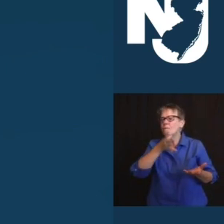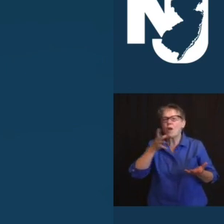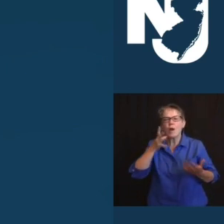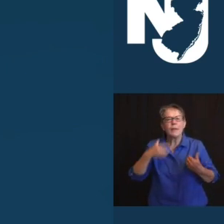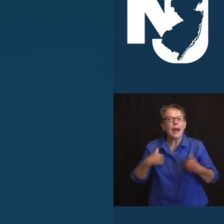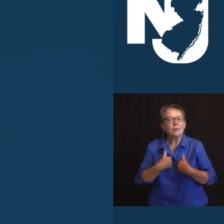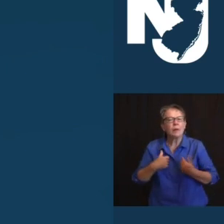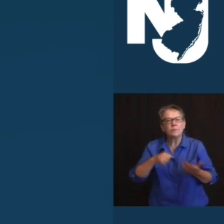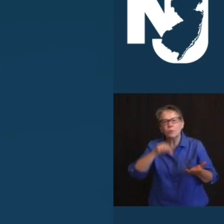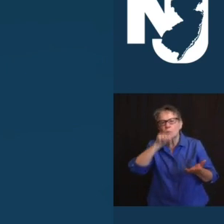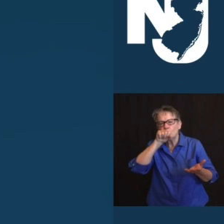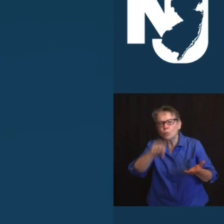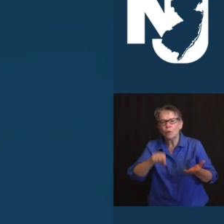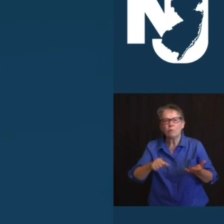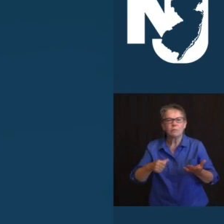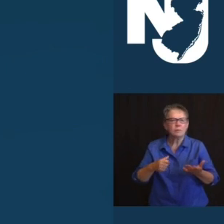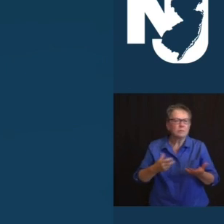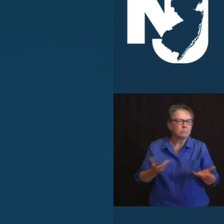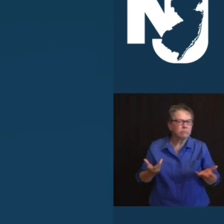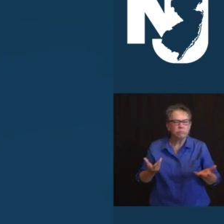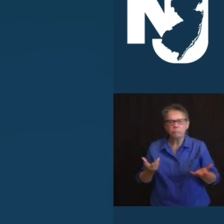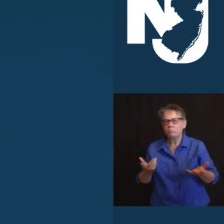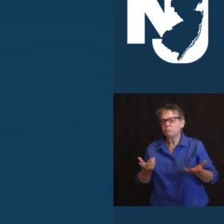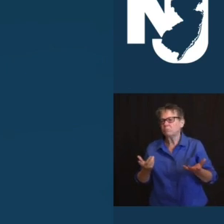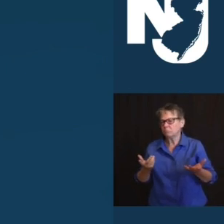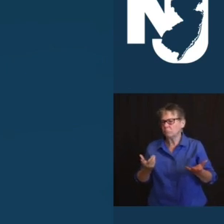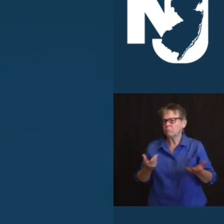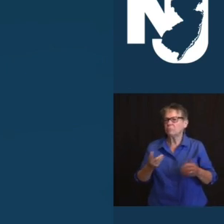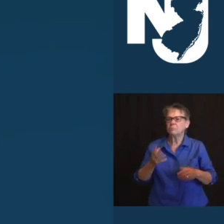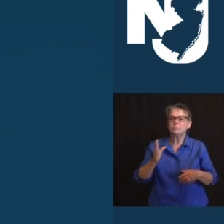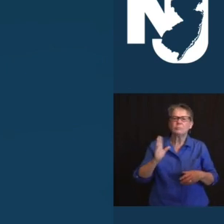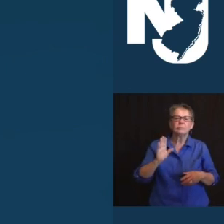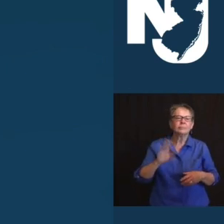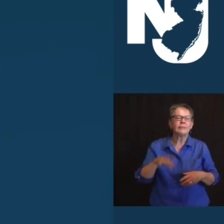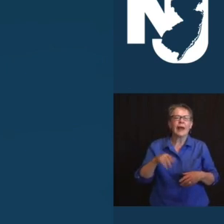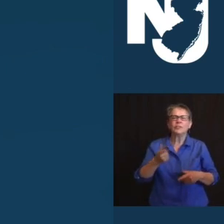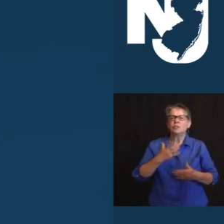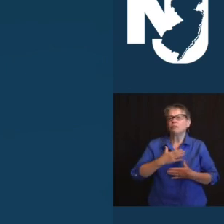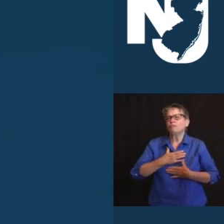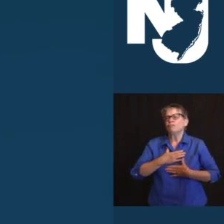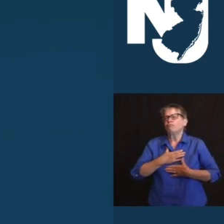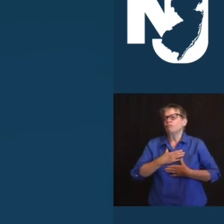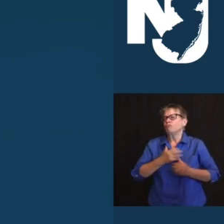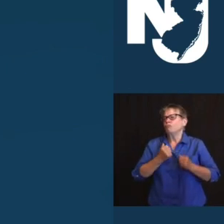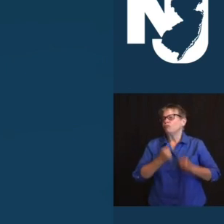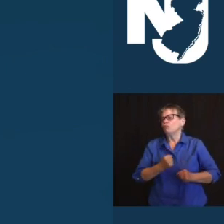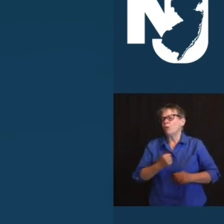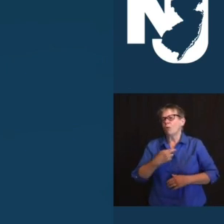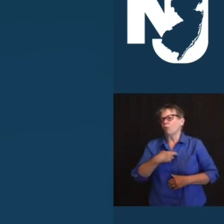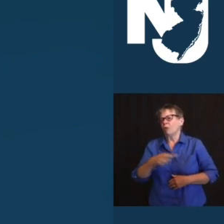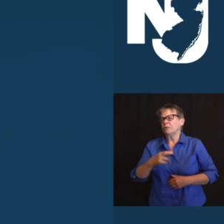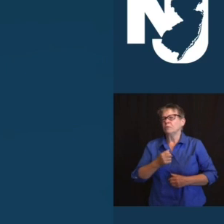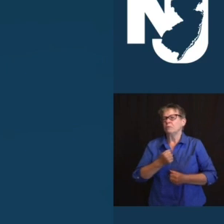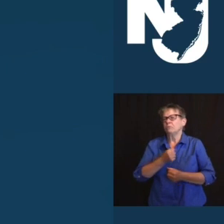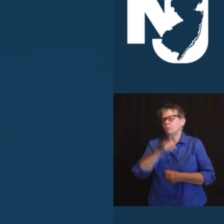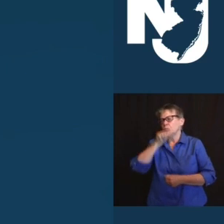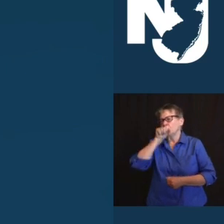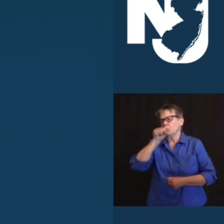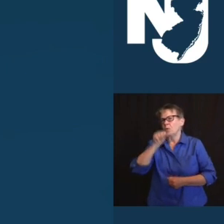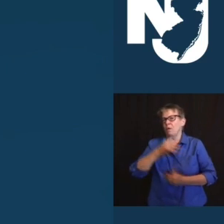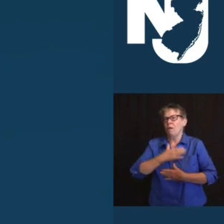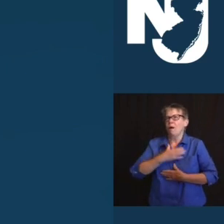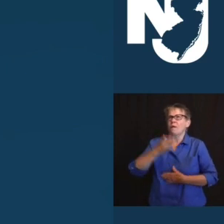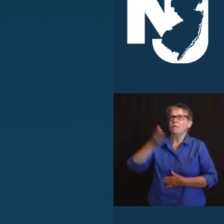and friends was her hobby, and June's family noted her saying, quote, "I guess the best was just family and friends and the memories of